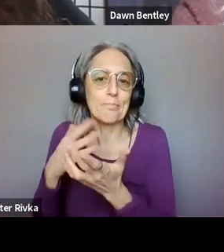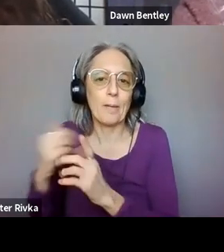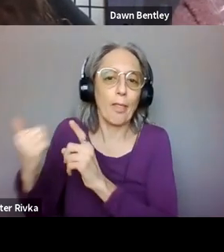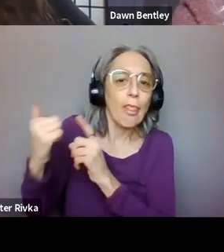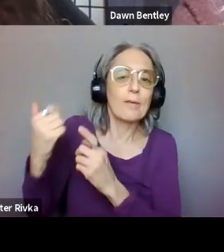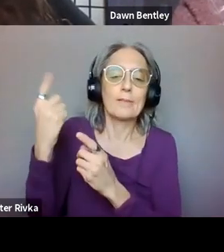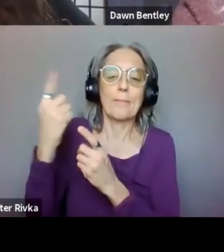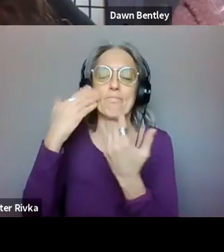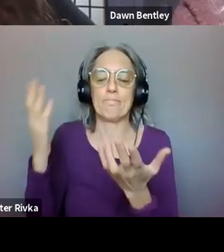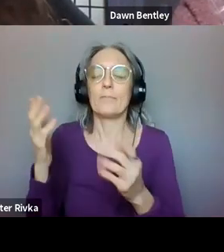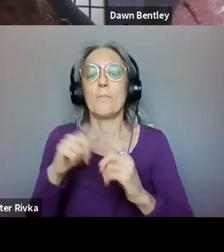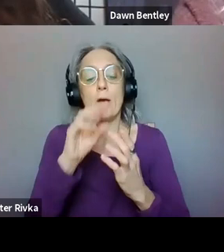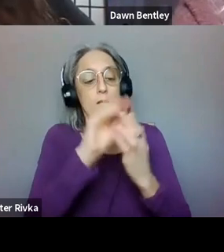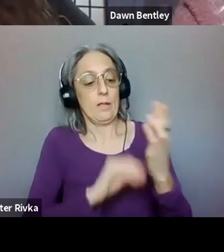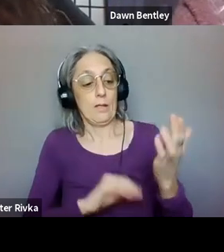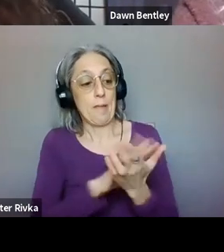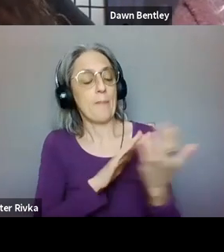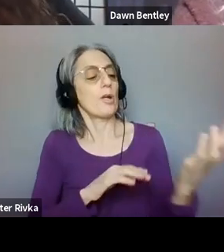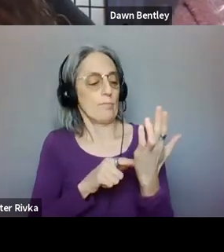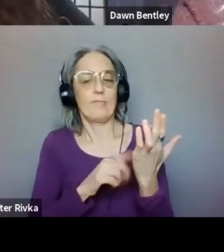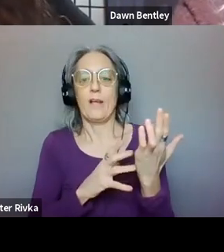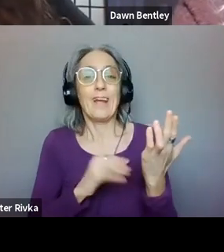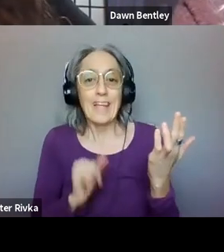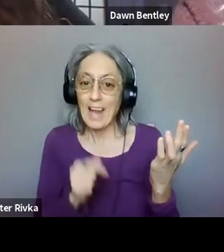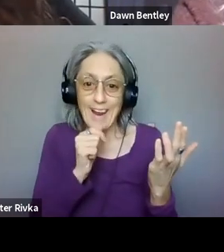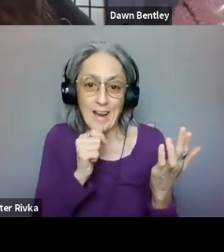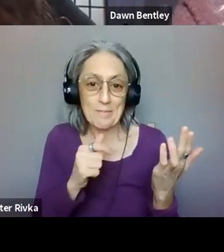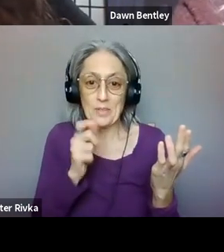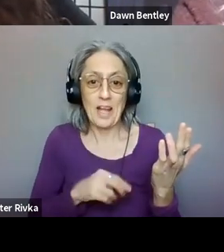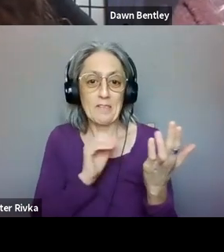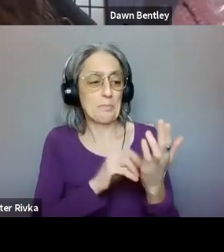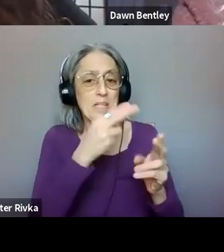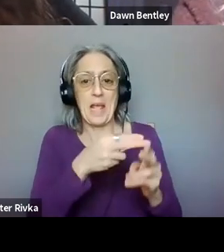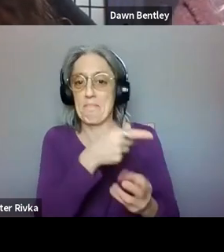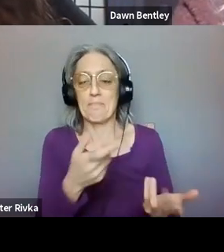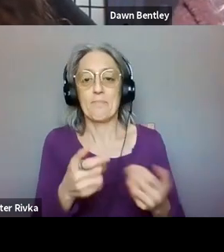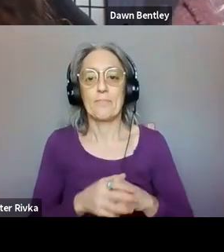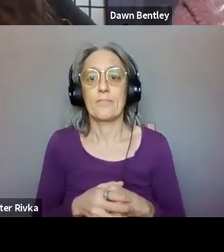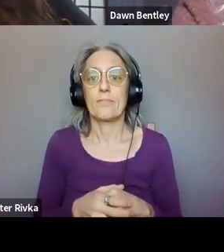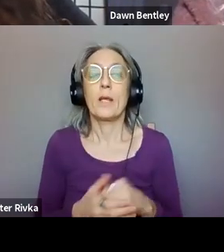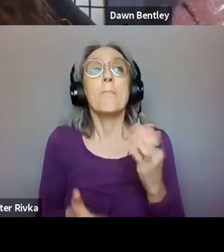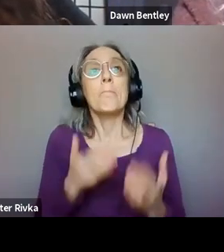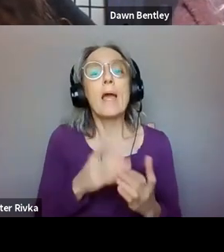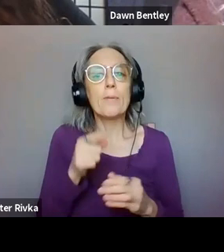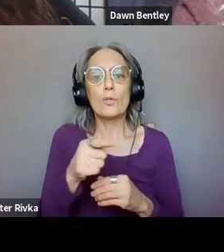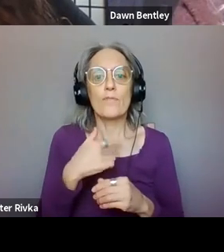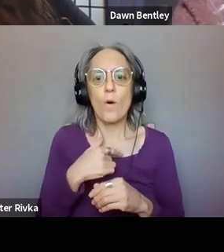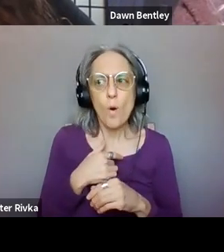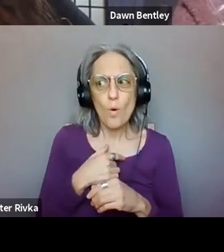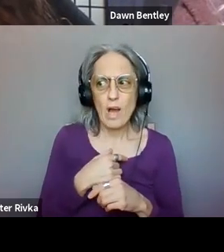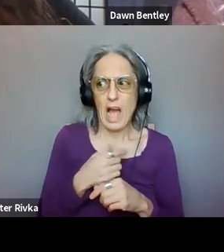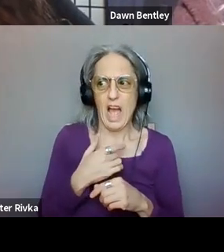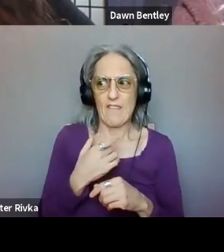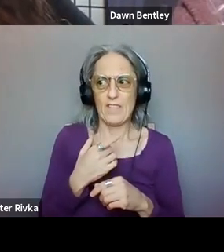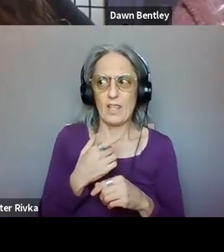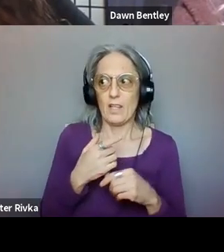be anonymous even. I mean, if we get a complaint, if you're afraid, somebody's going to, do something to you